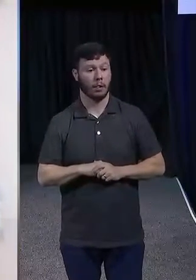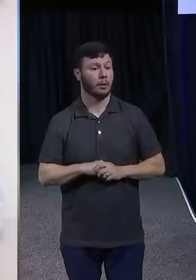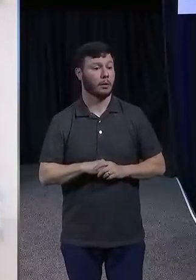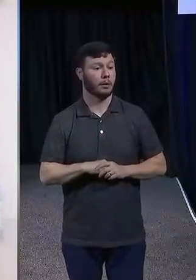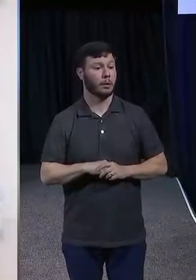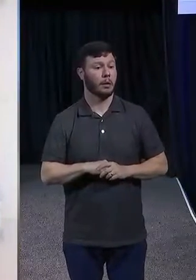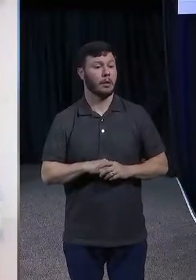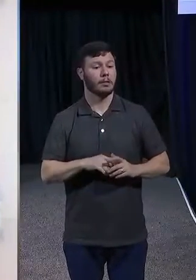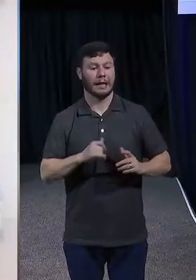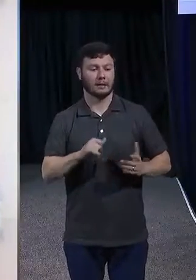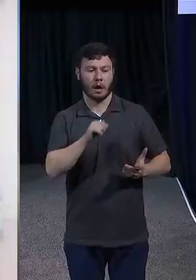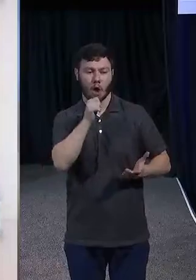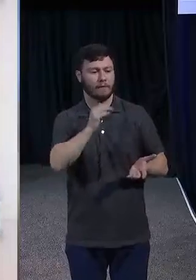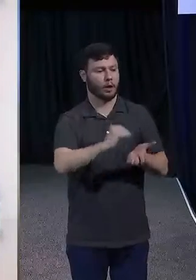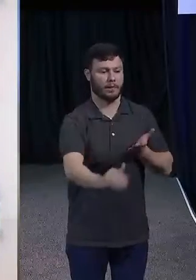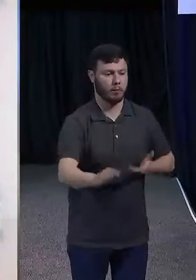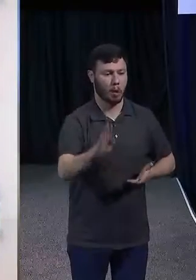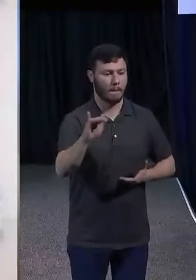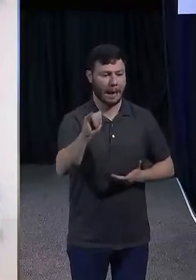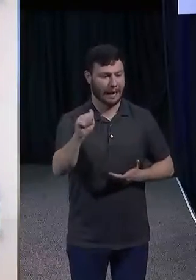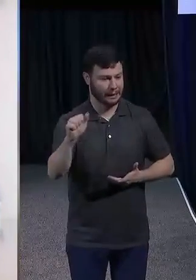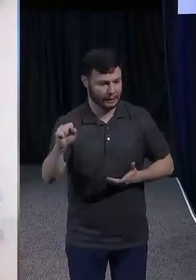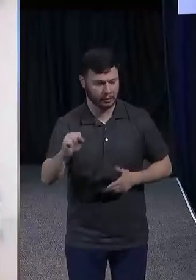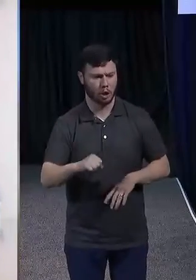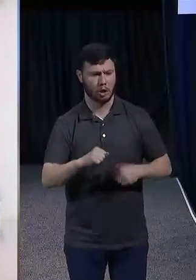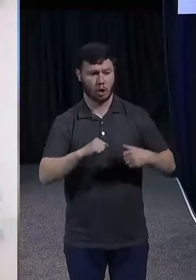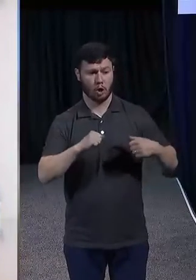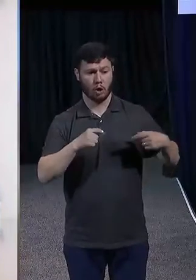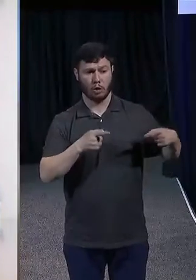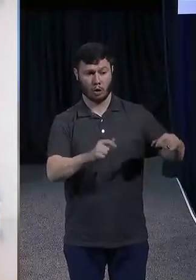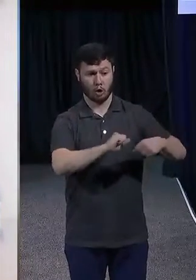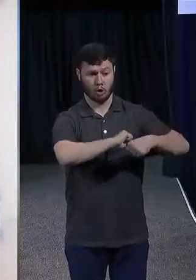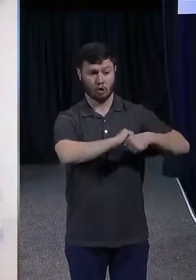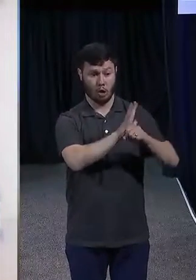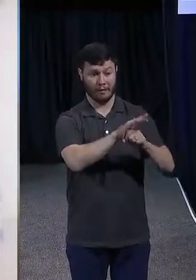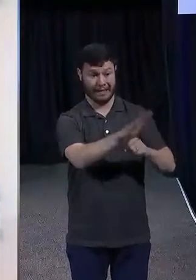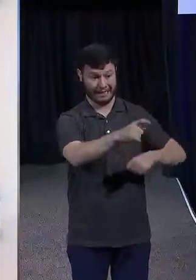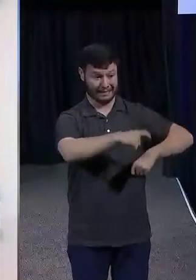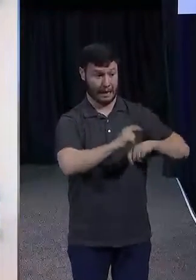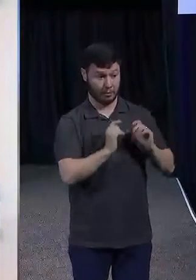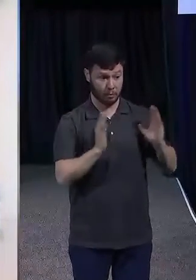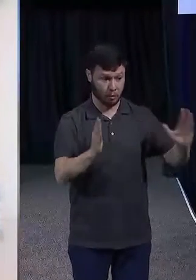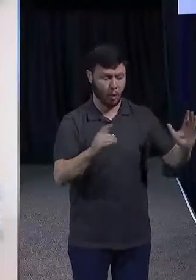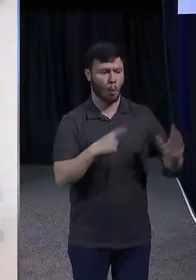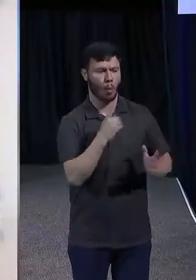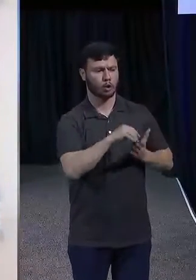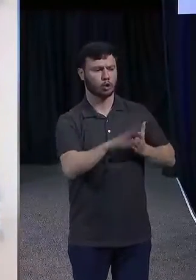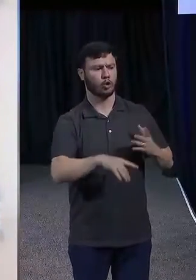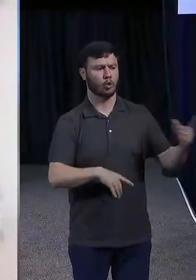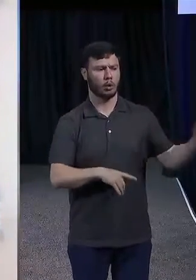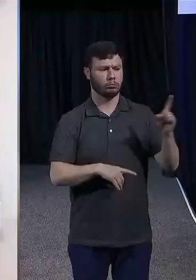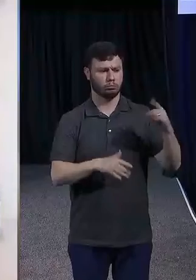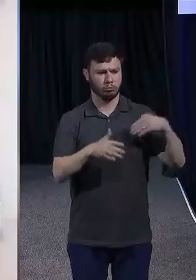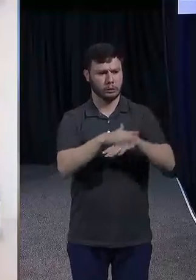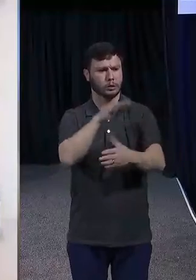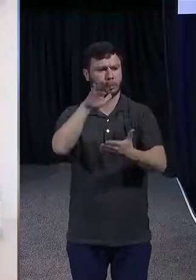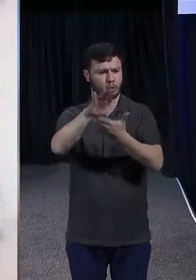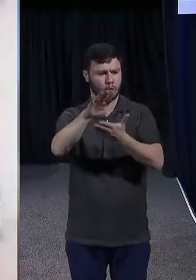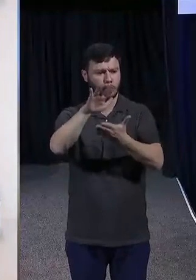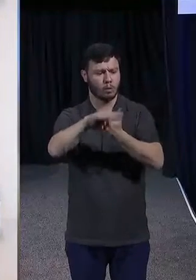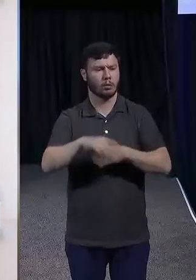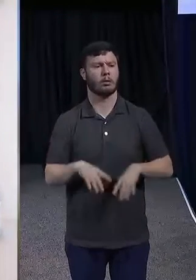unforgivable bias. During the COVID pandemic, we had a student in our school,